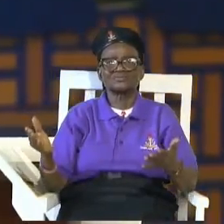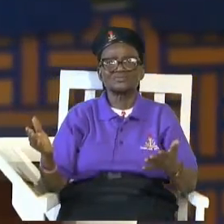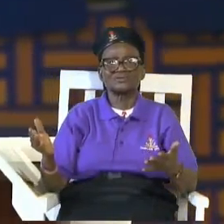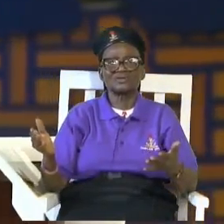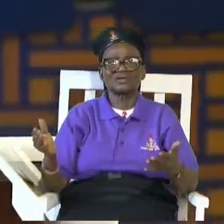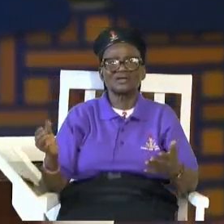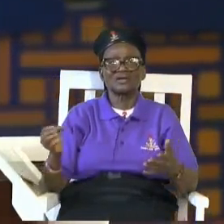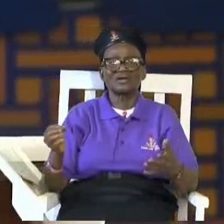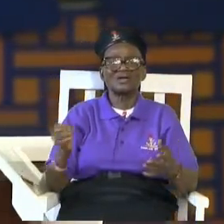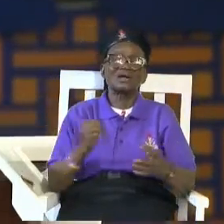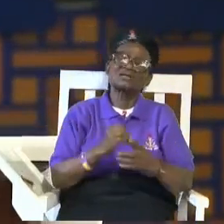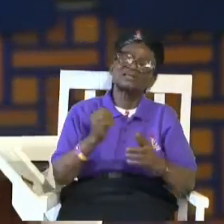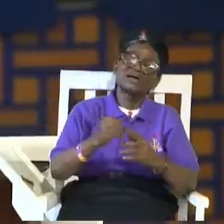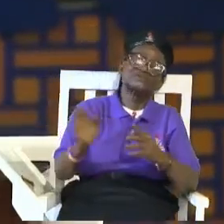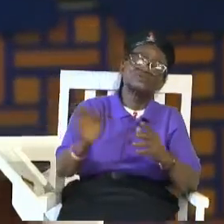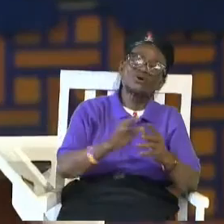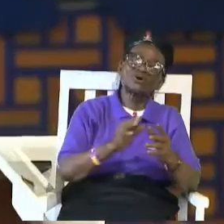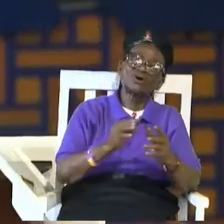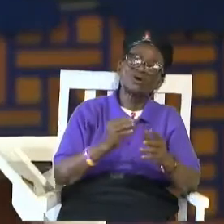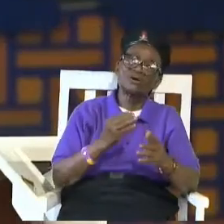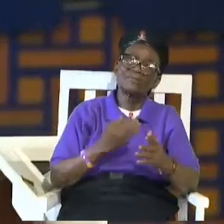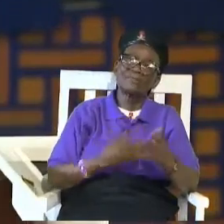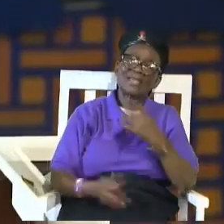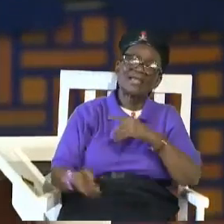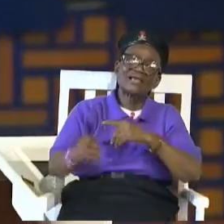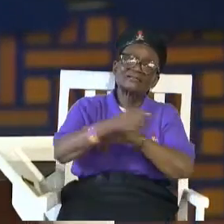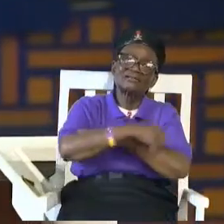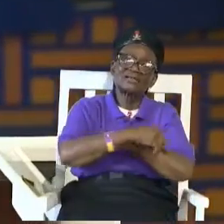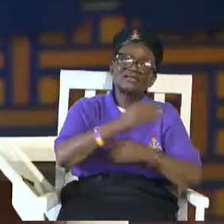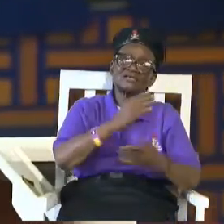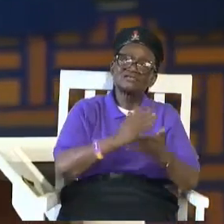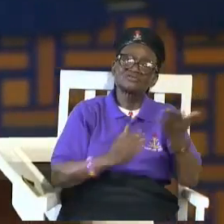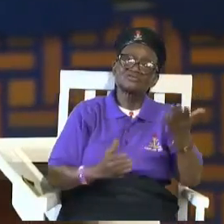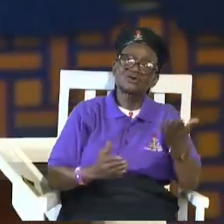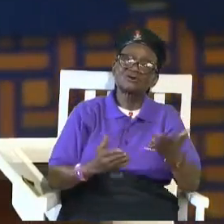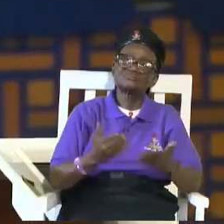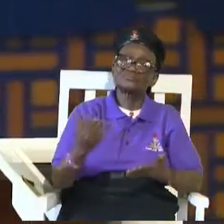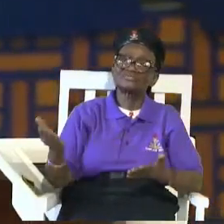birthday or something pleasant.